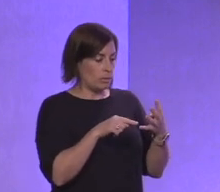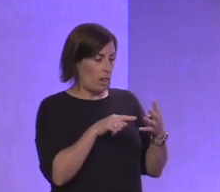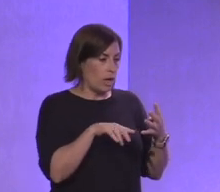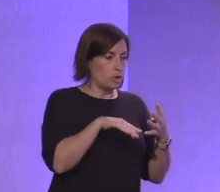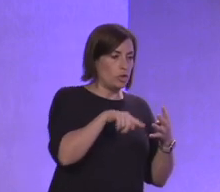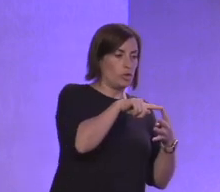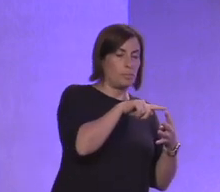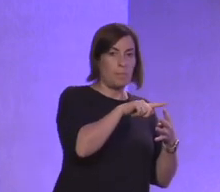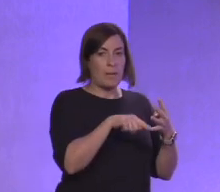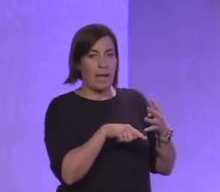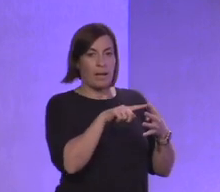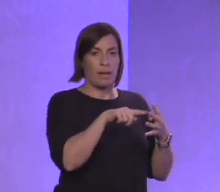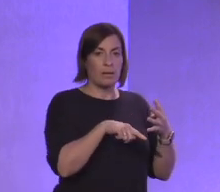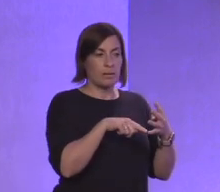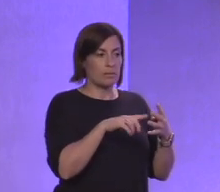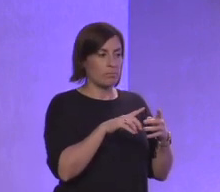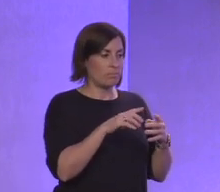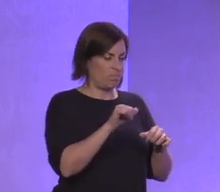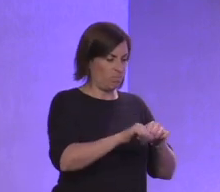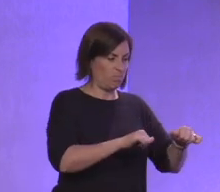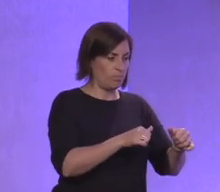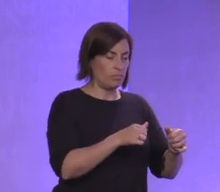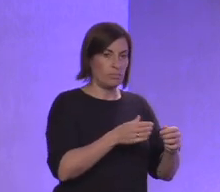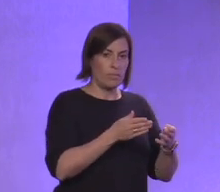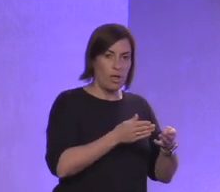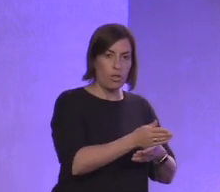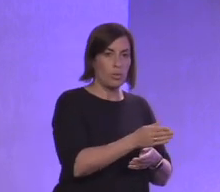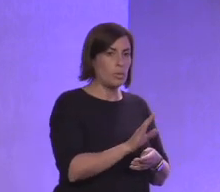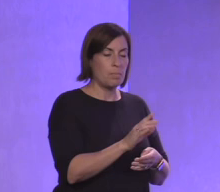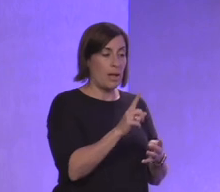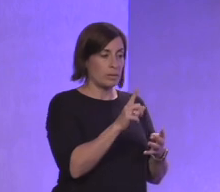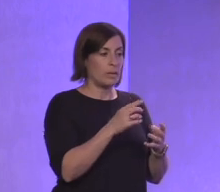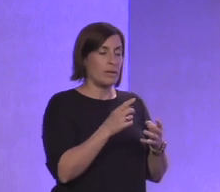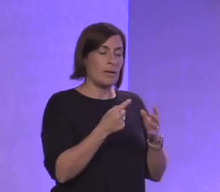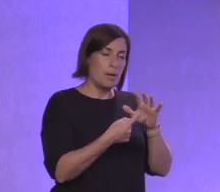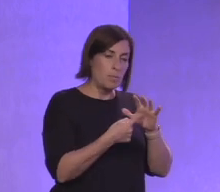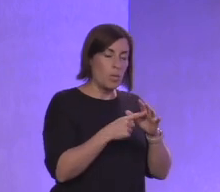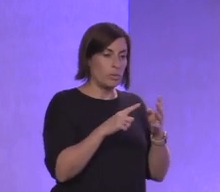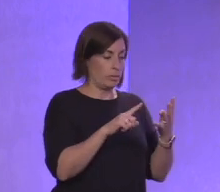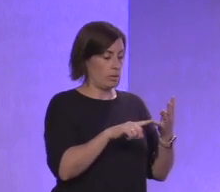fine. The key thing is really to end on that will, on that action plan.